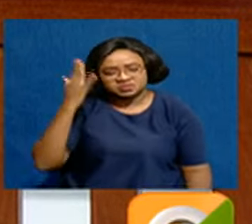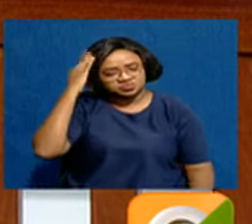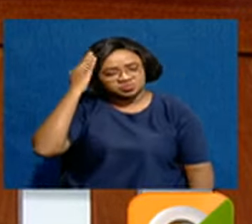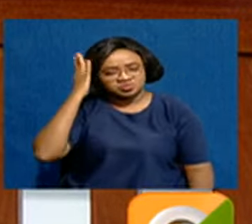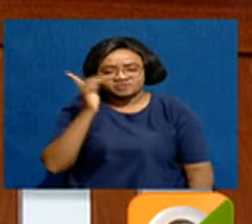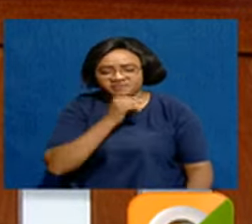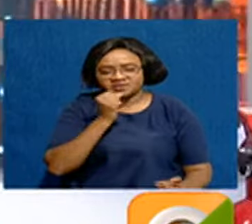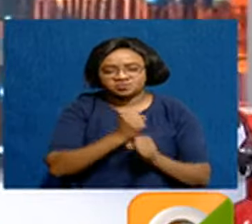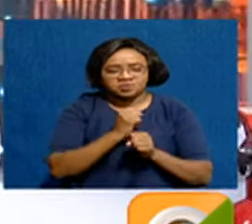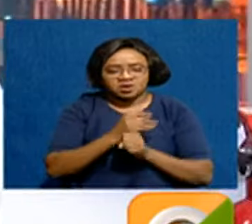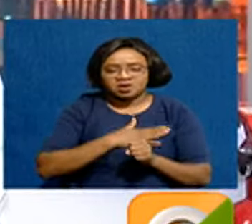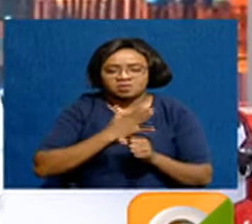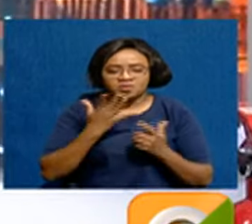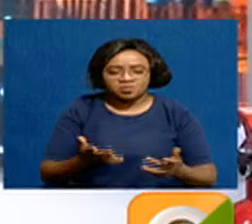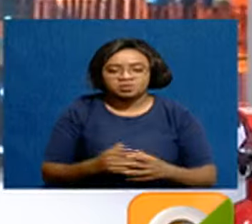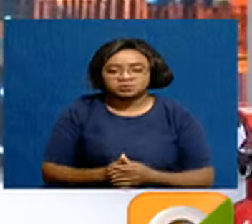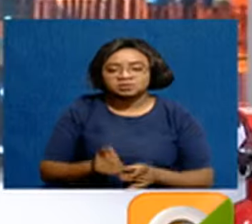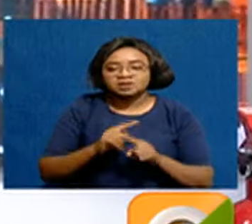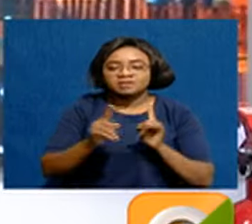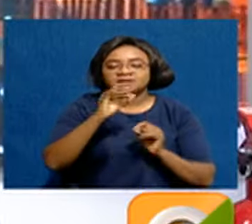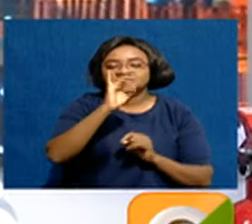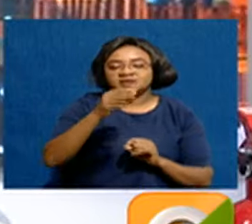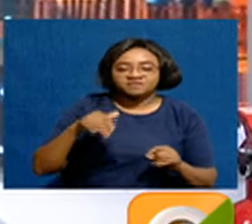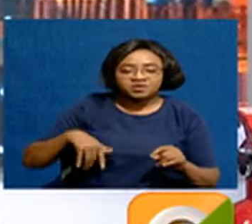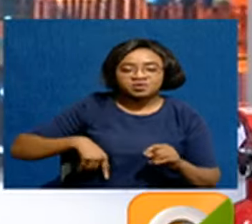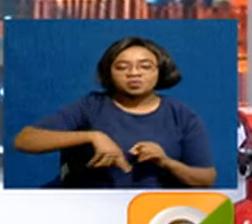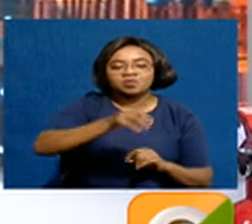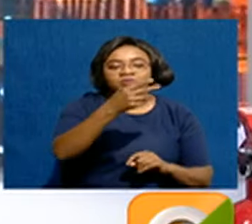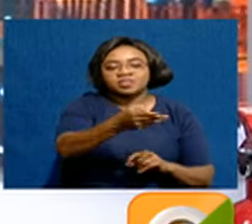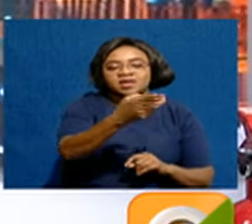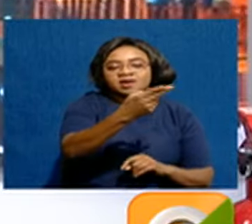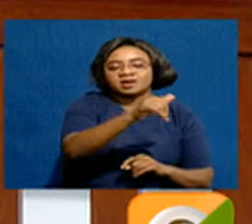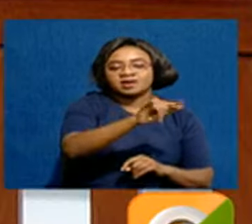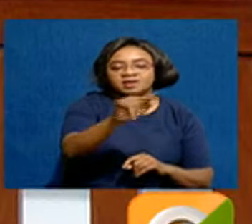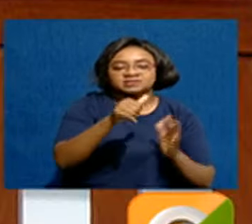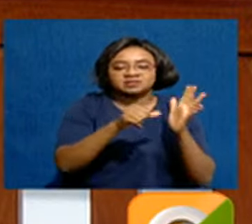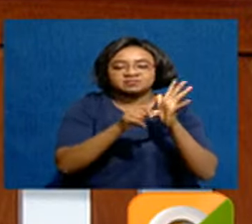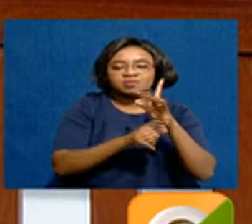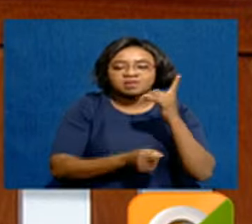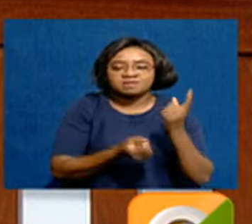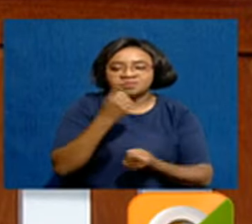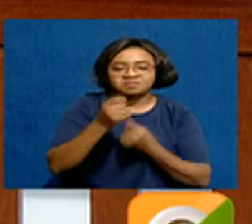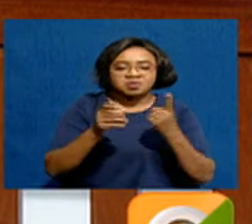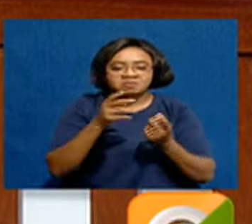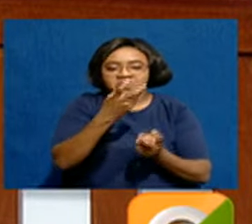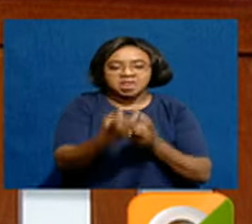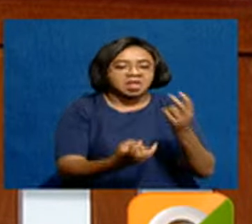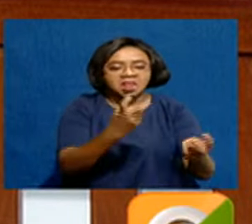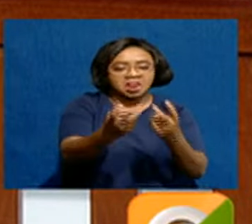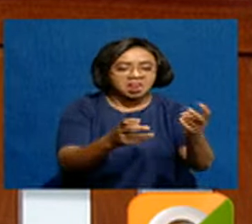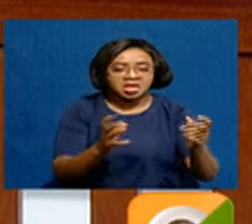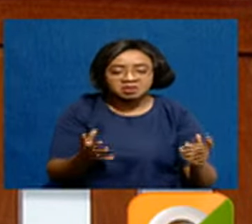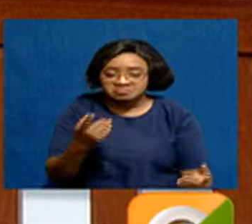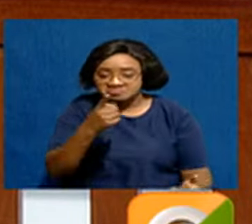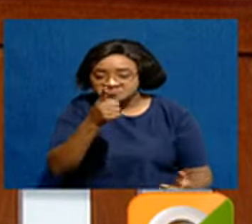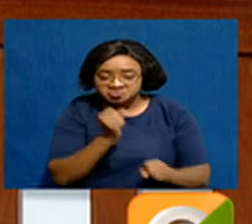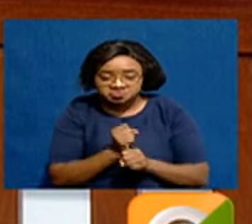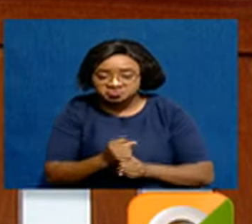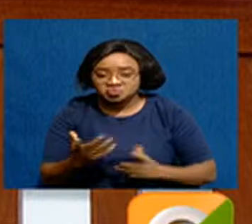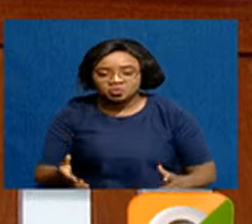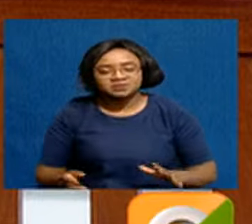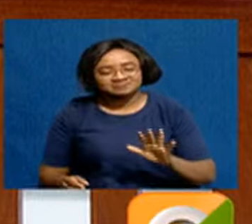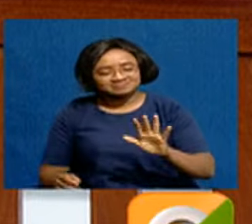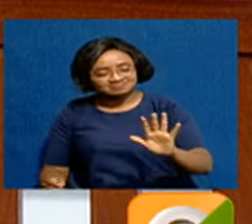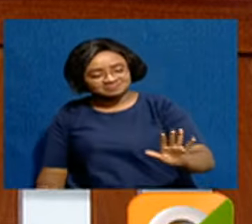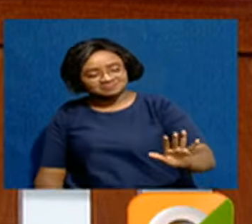And if Haiti turns out to be Maiti, what are you people going to do? No, you know, let's wait and